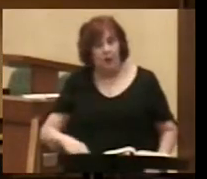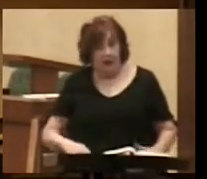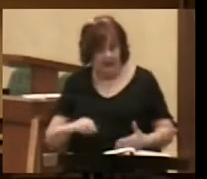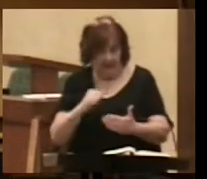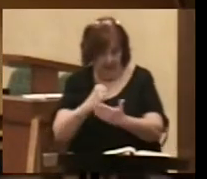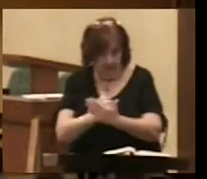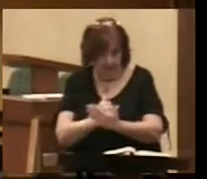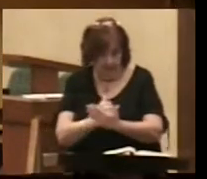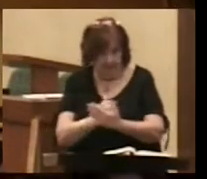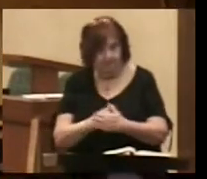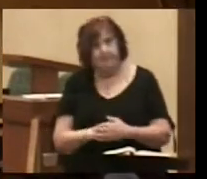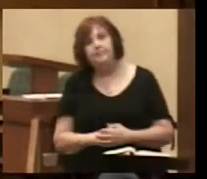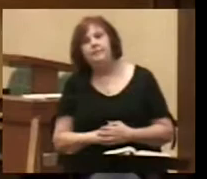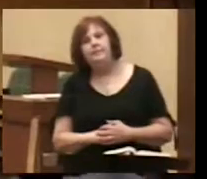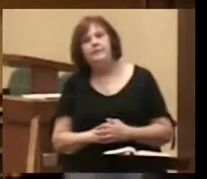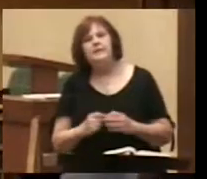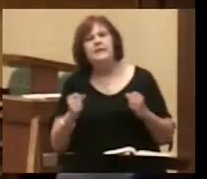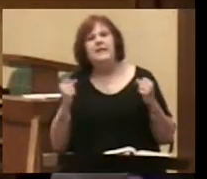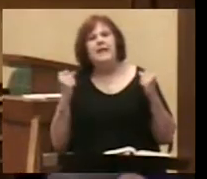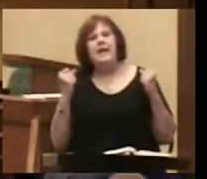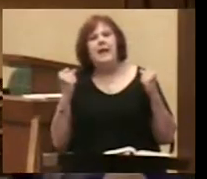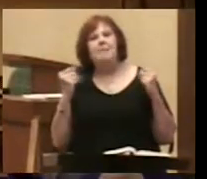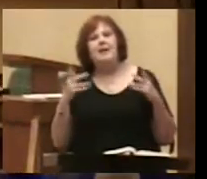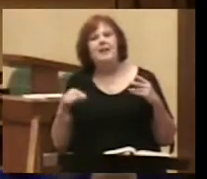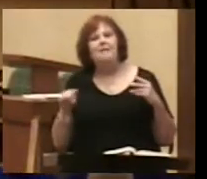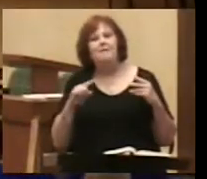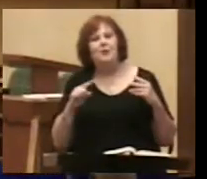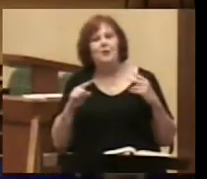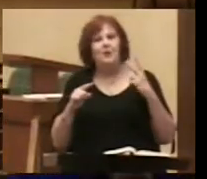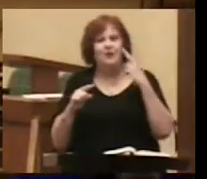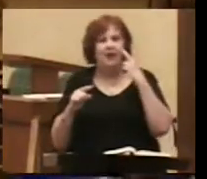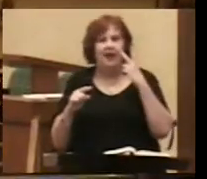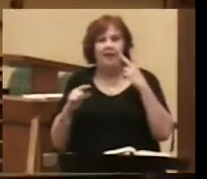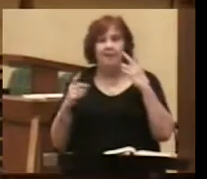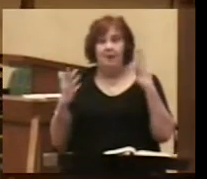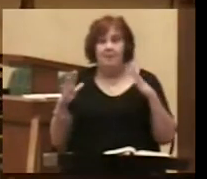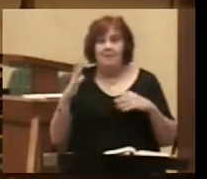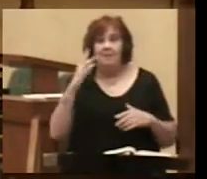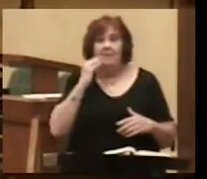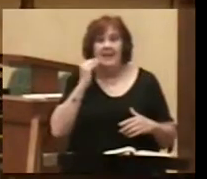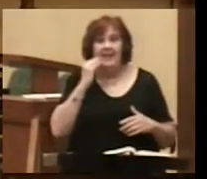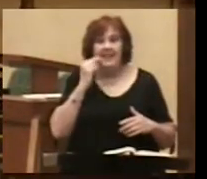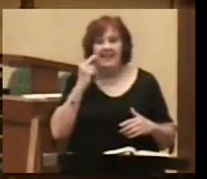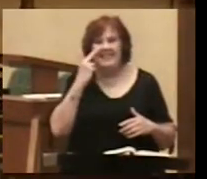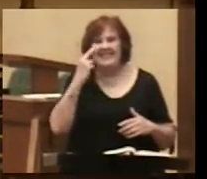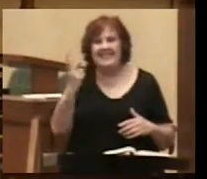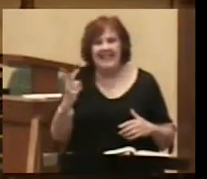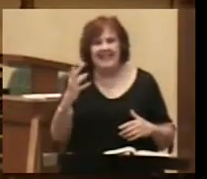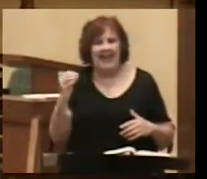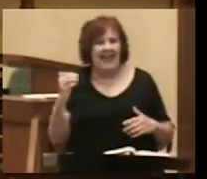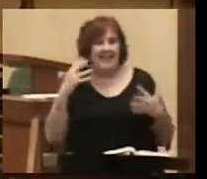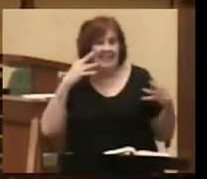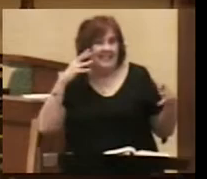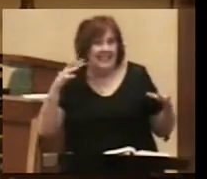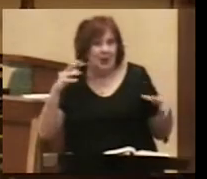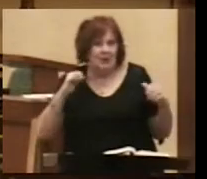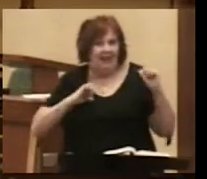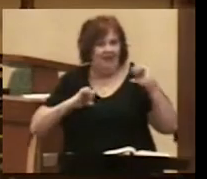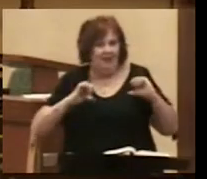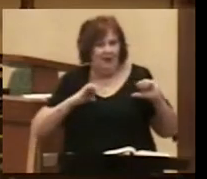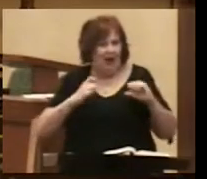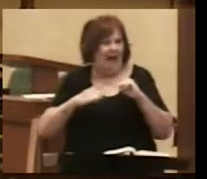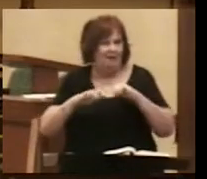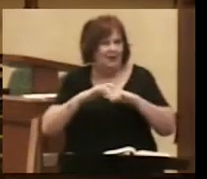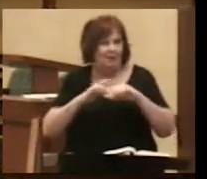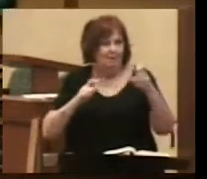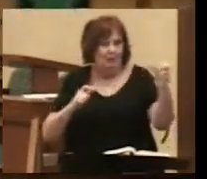Amen. Many of you have been to the Sight and Sound Theater in Branson, Missouri. I know that because every time you come back